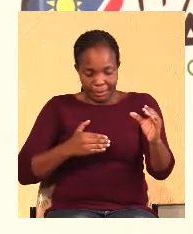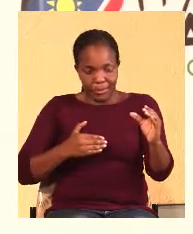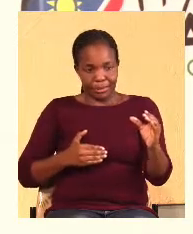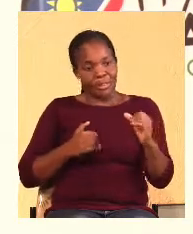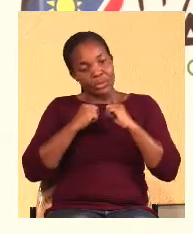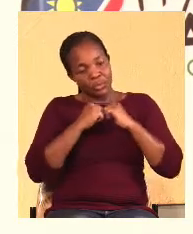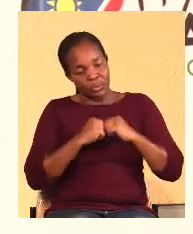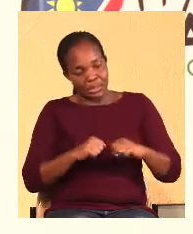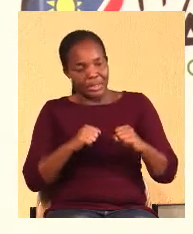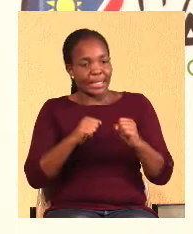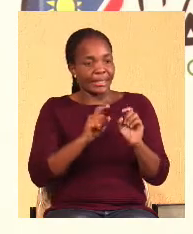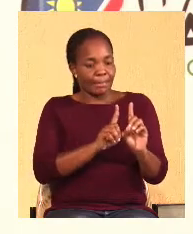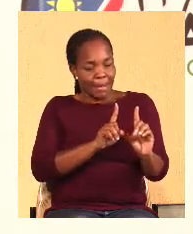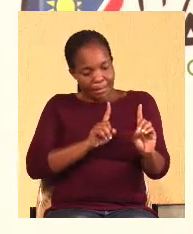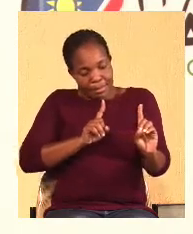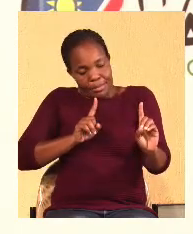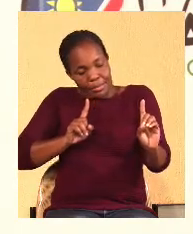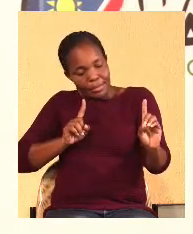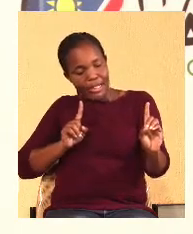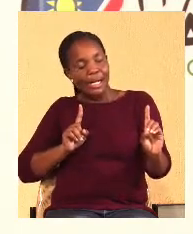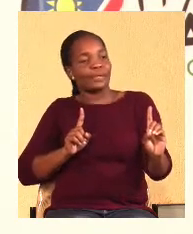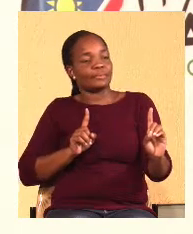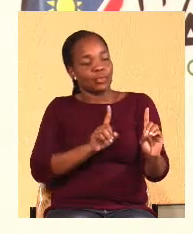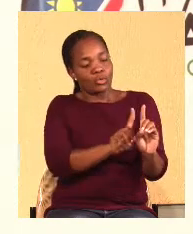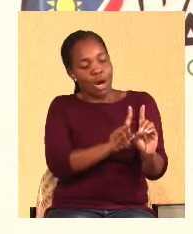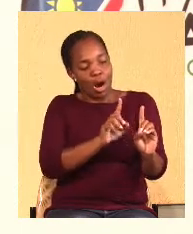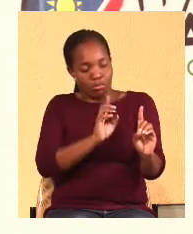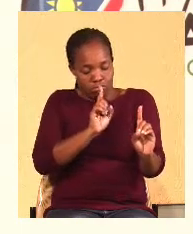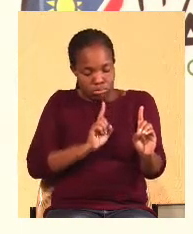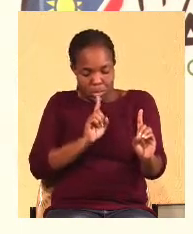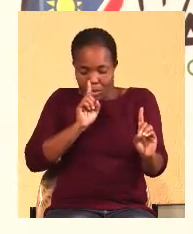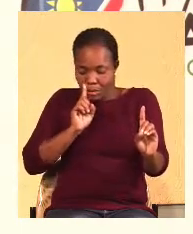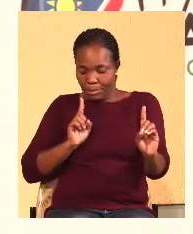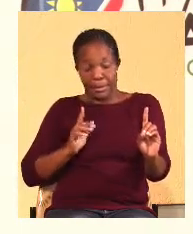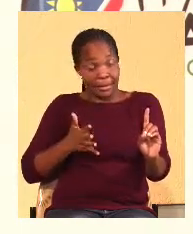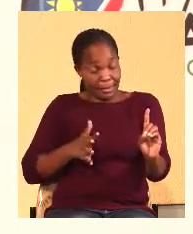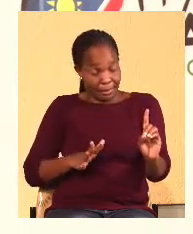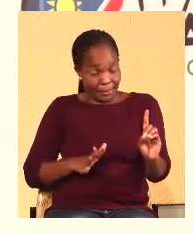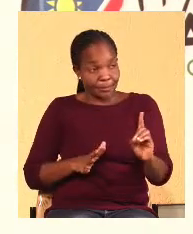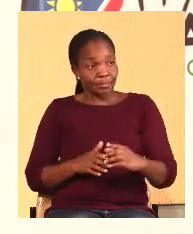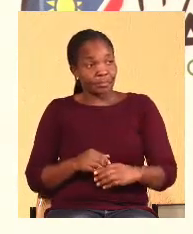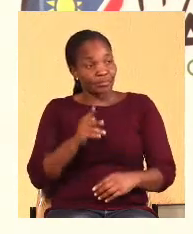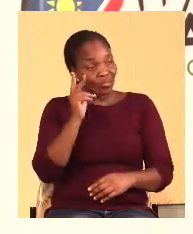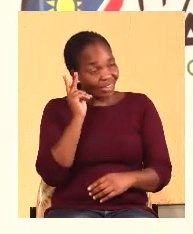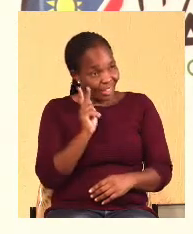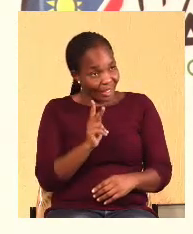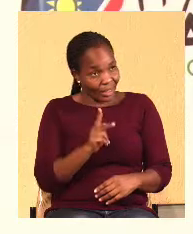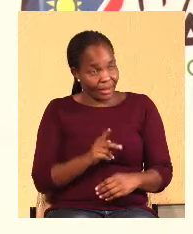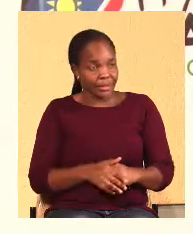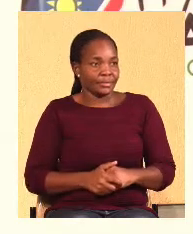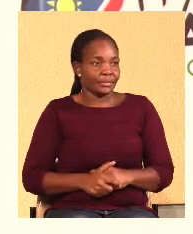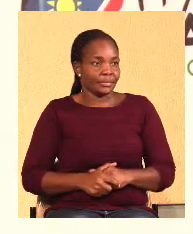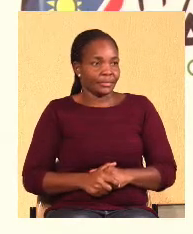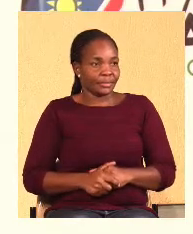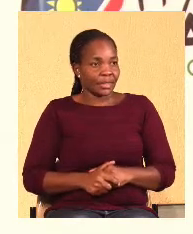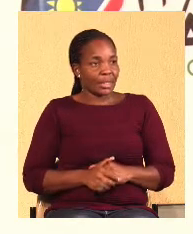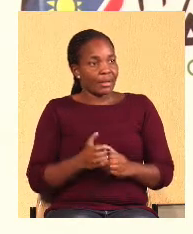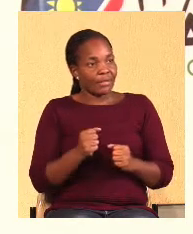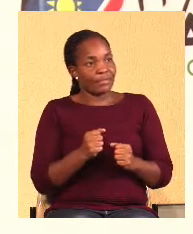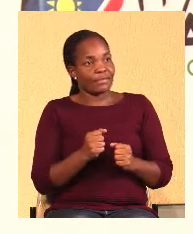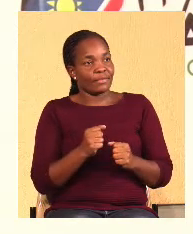determine social distancing, must be a meter apart between two people, and therefore there must not be, you know, certain elements